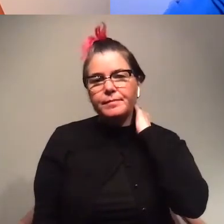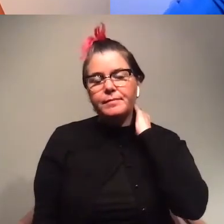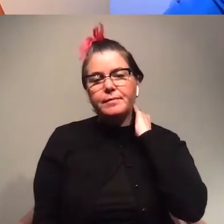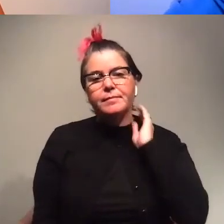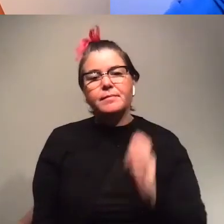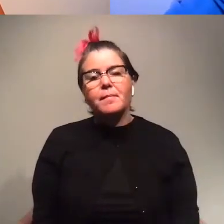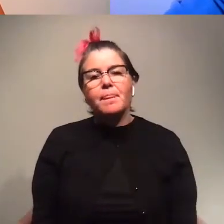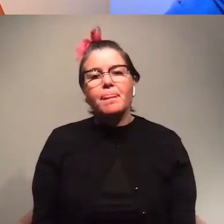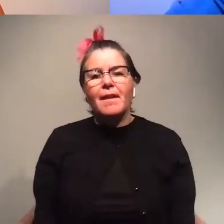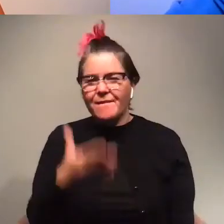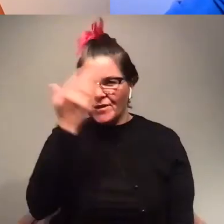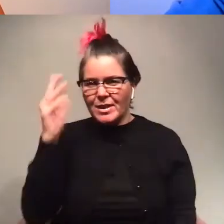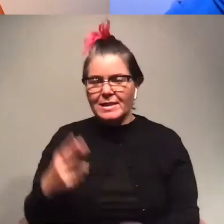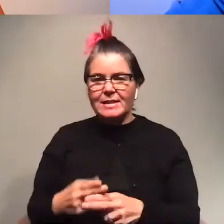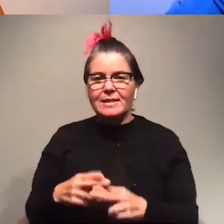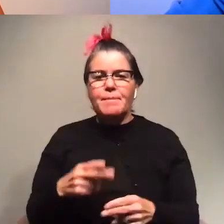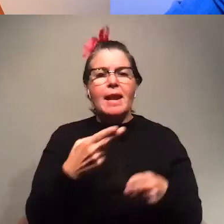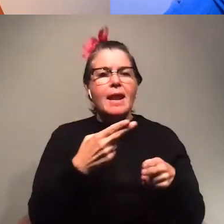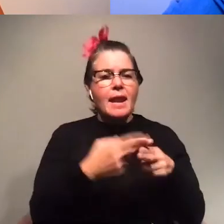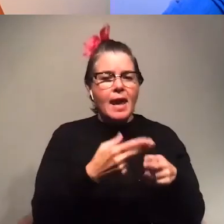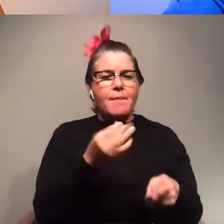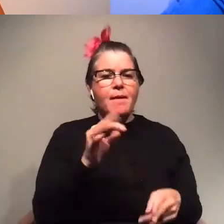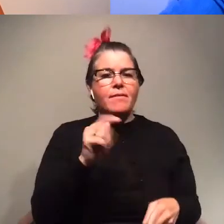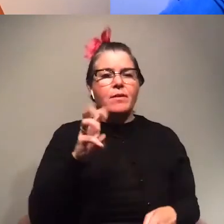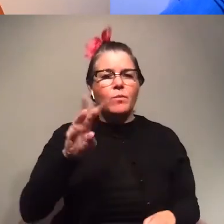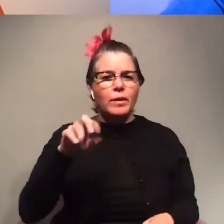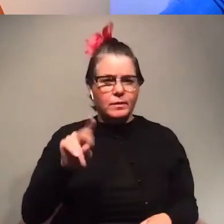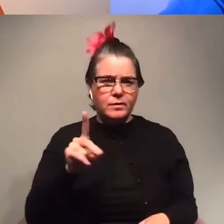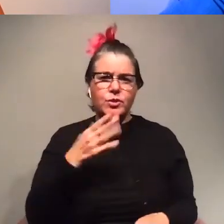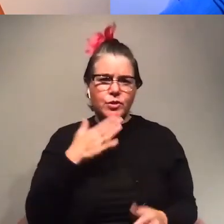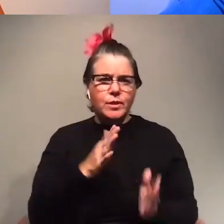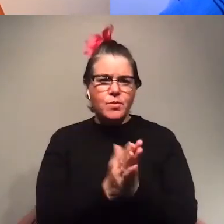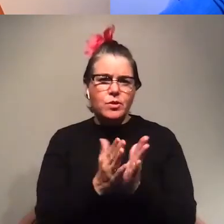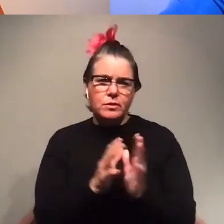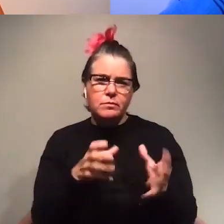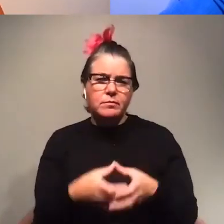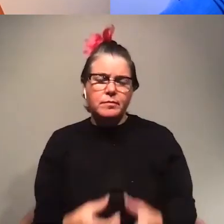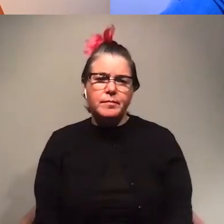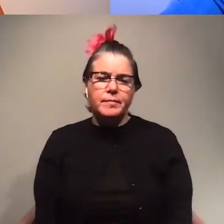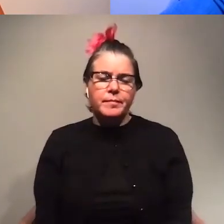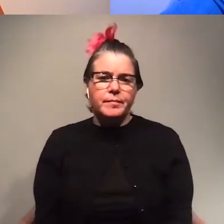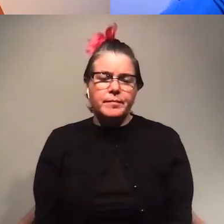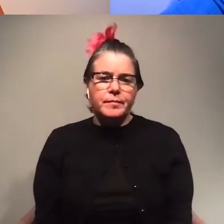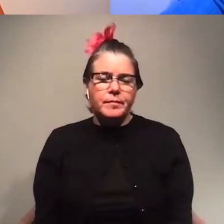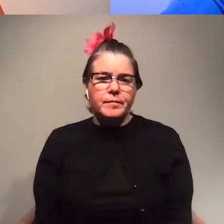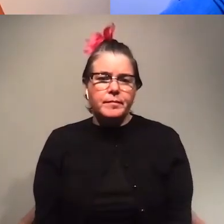Like I forget his name. Name of the Wind is a really good series. And